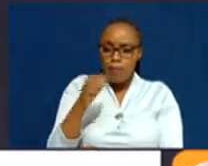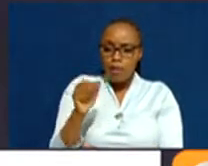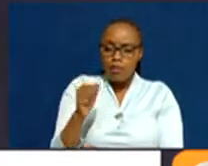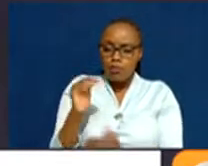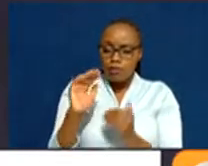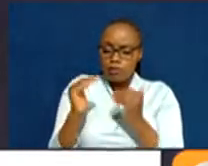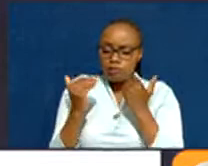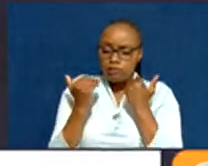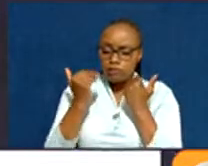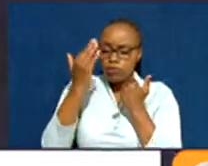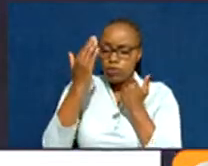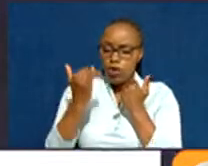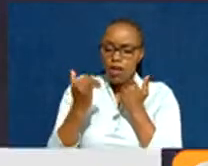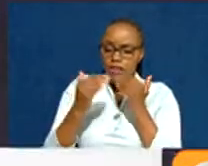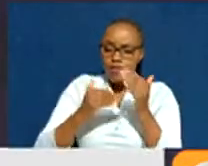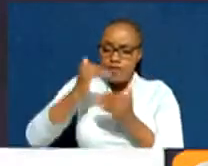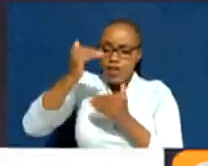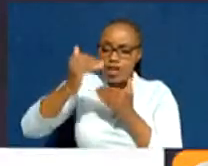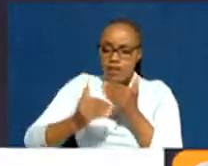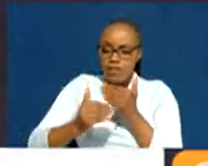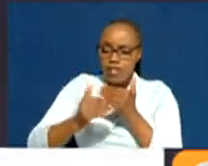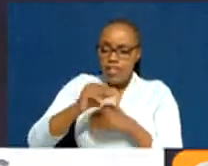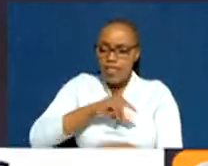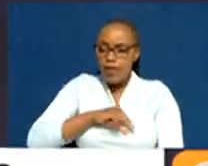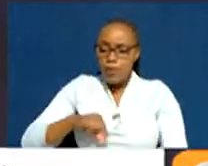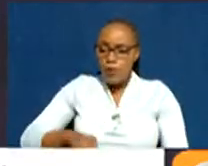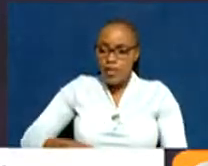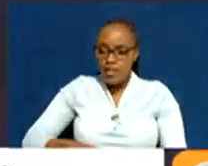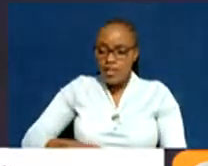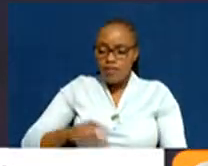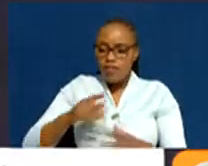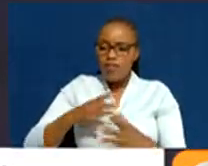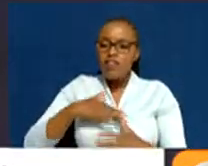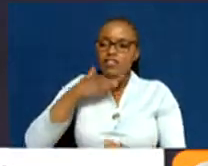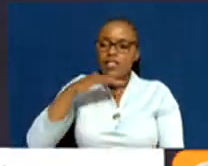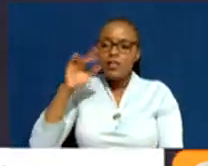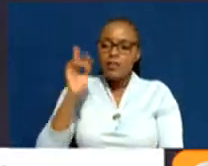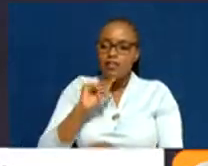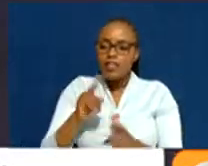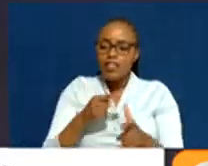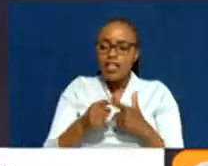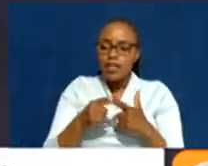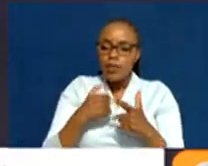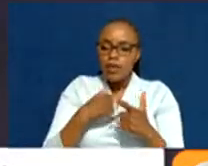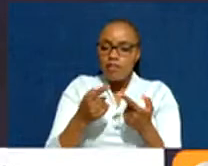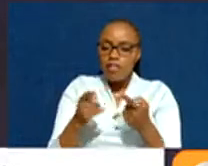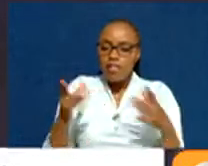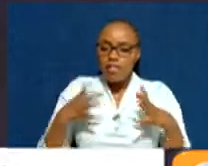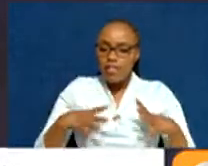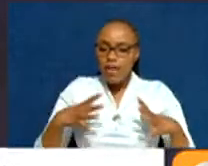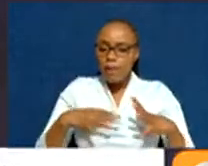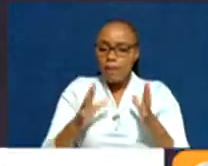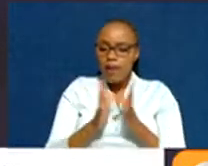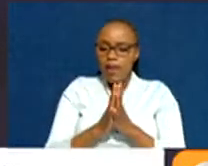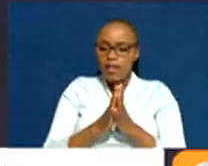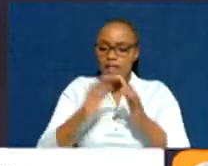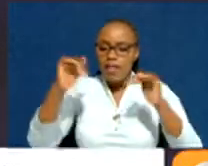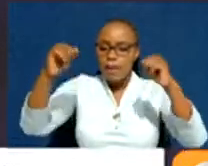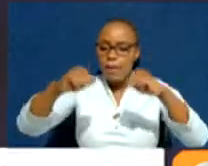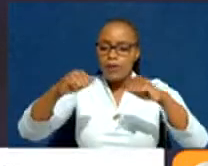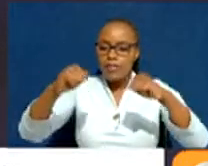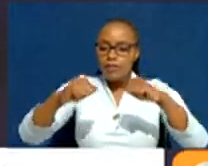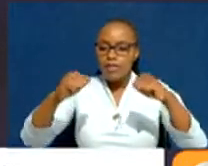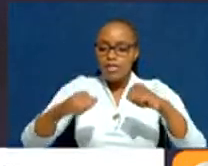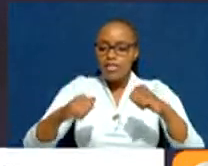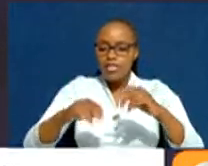speak, and that for after the Queen has gone, they will be Republican, and then possibly then there will be